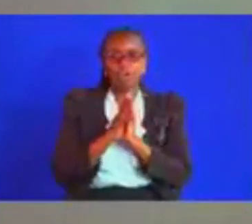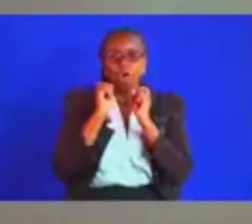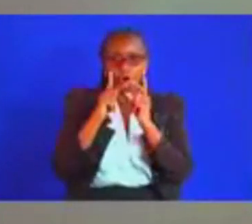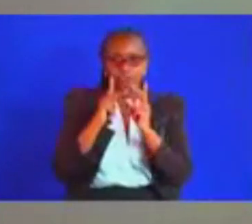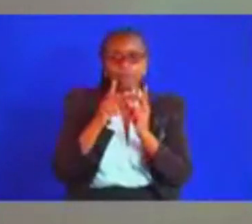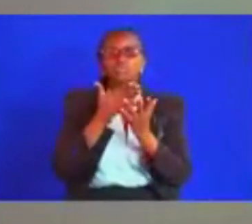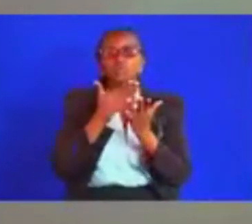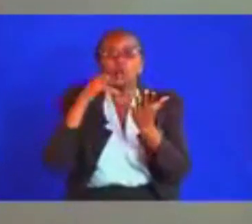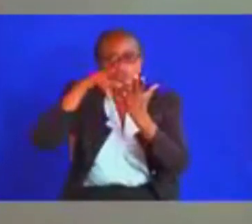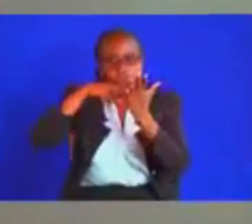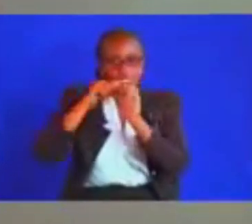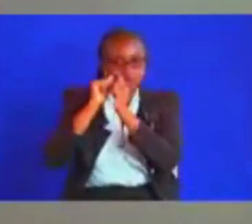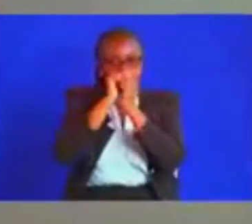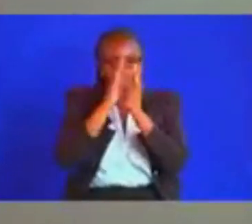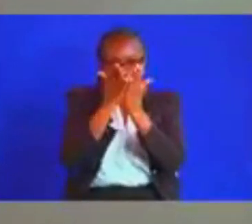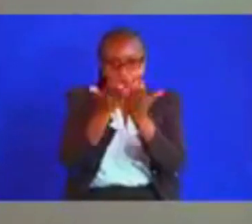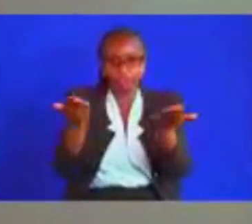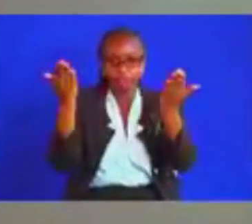that list with you?